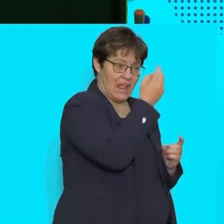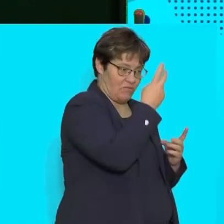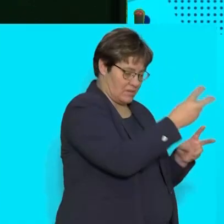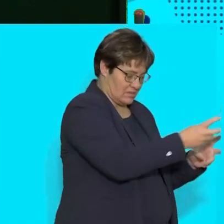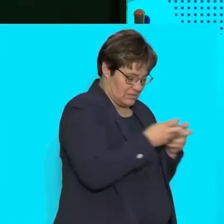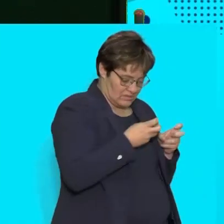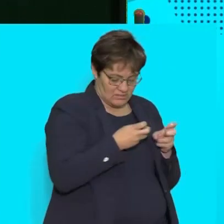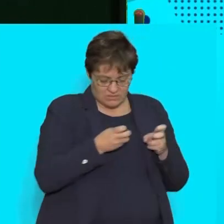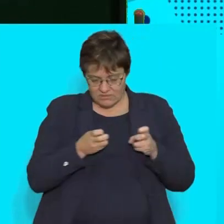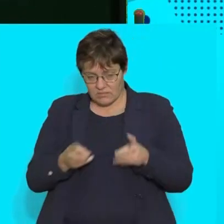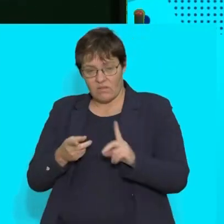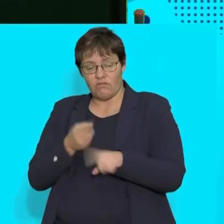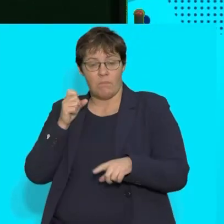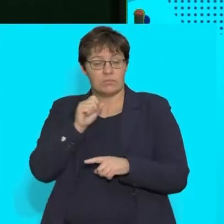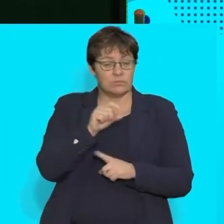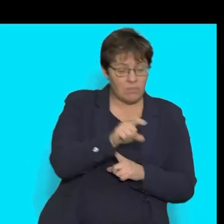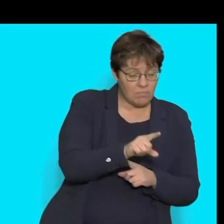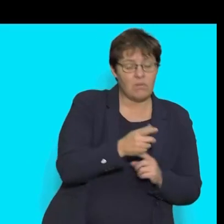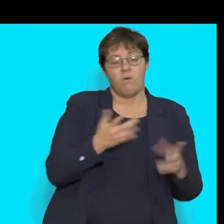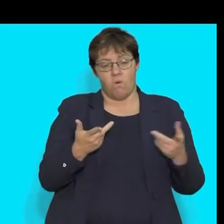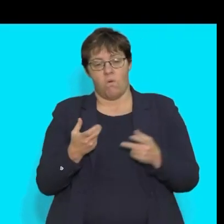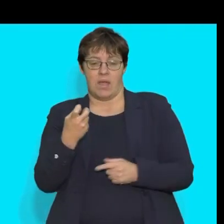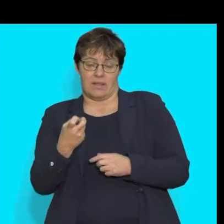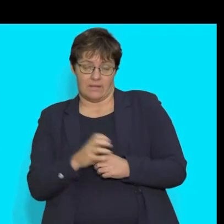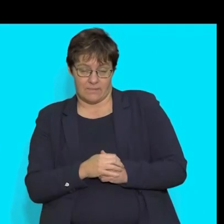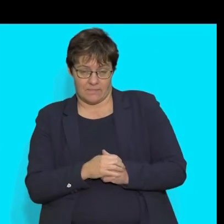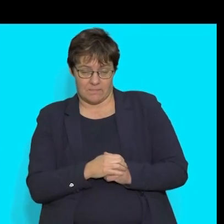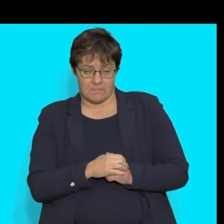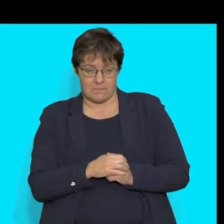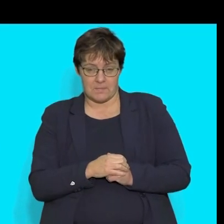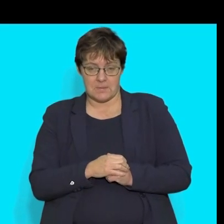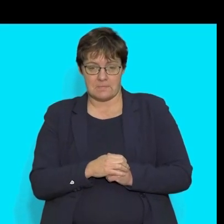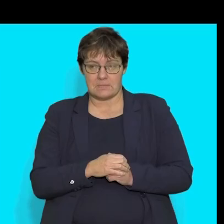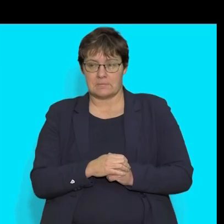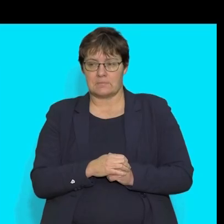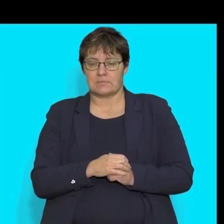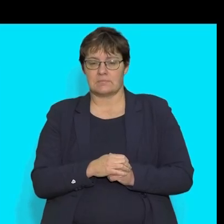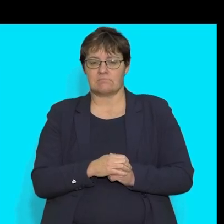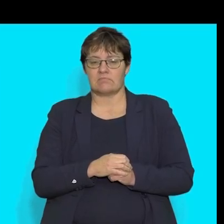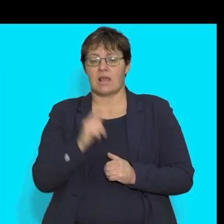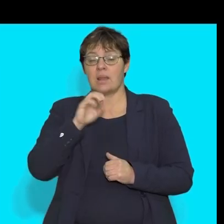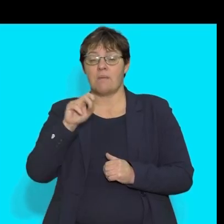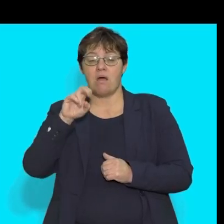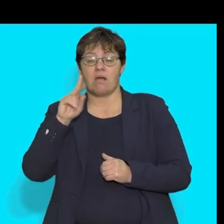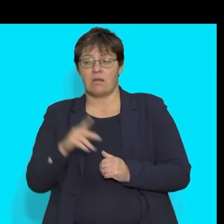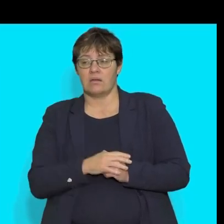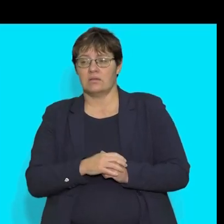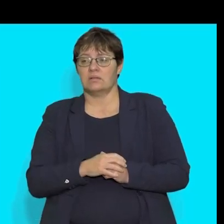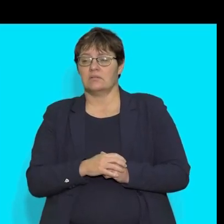the sperm or the egg cell. Cool. So Lamarck's theory, remember the following,